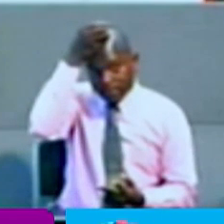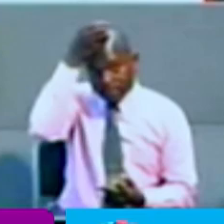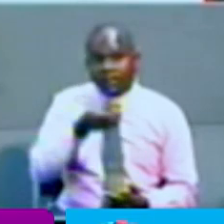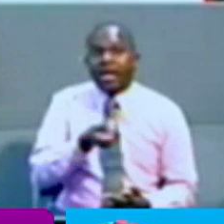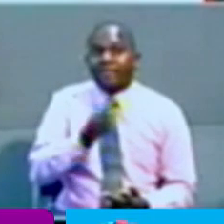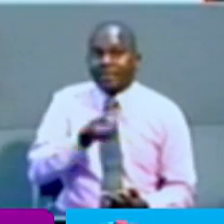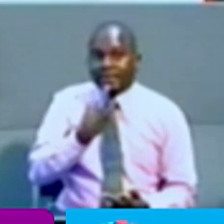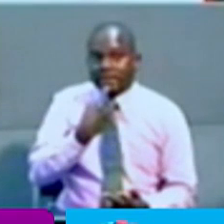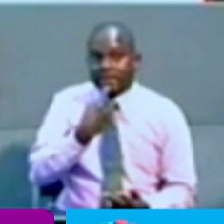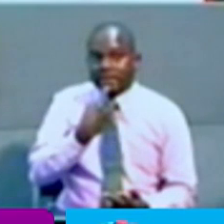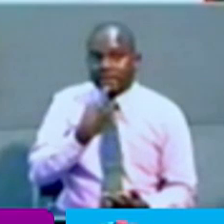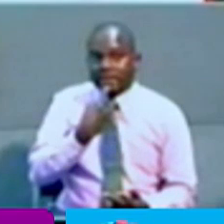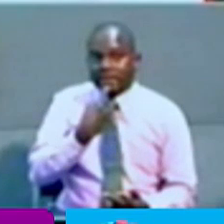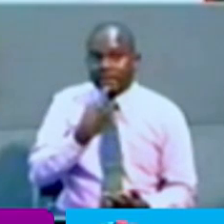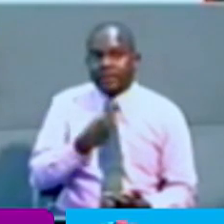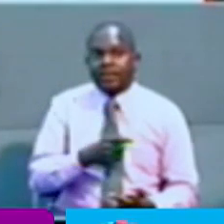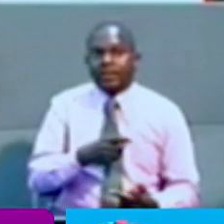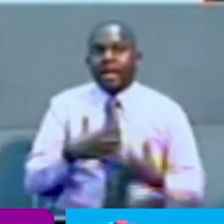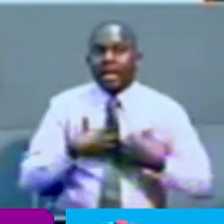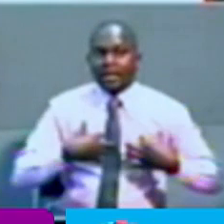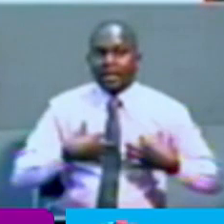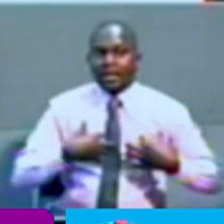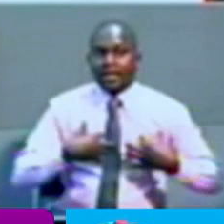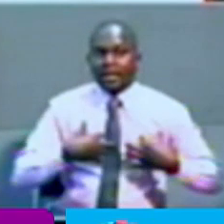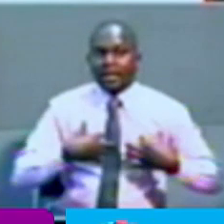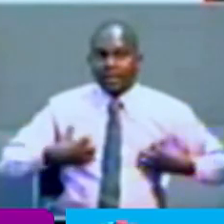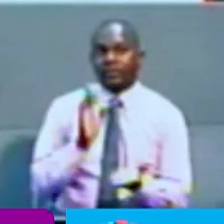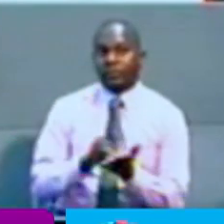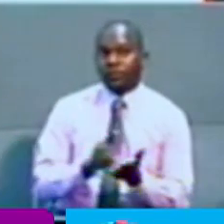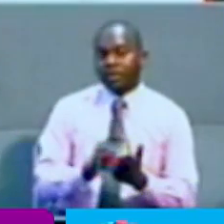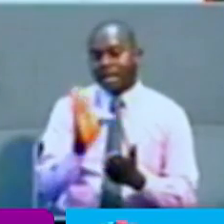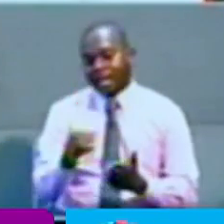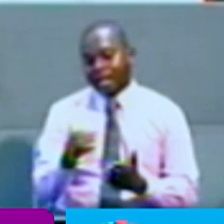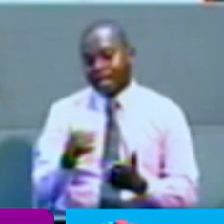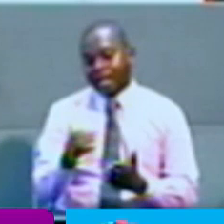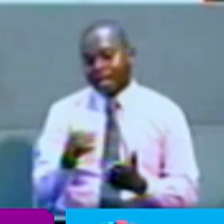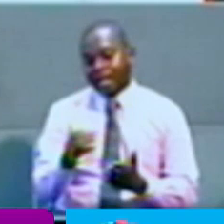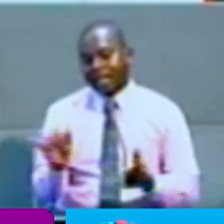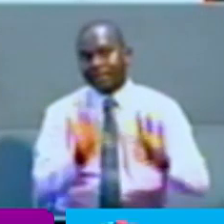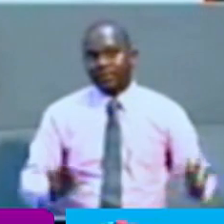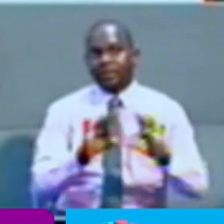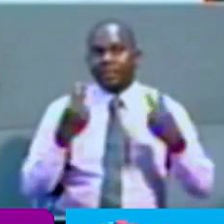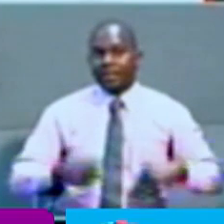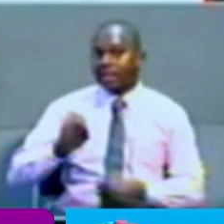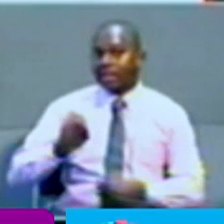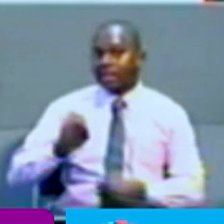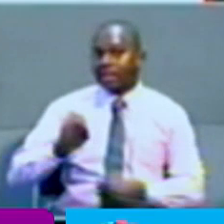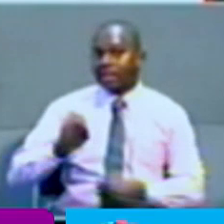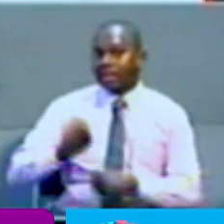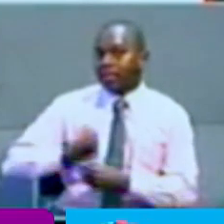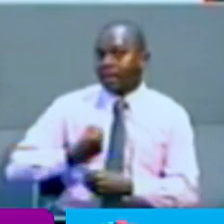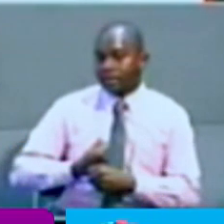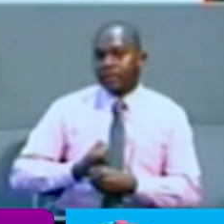pharmacists, veterinary doctors, and other essential health staff.